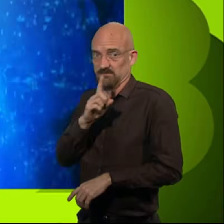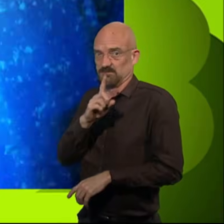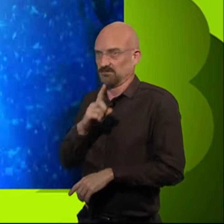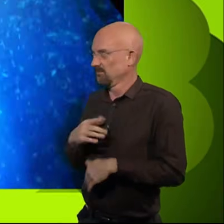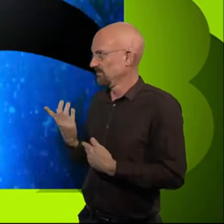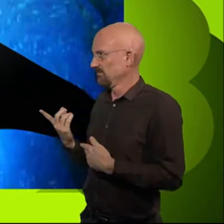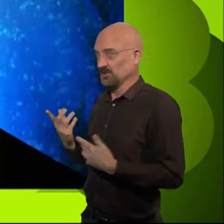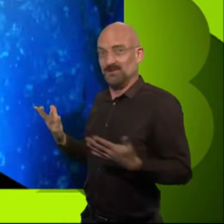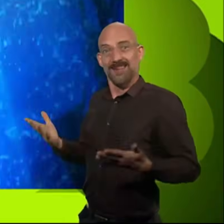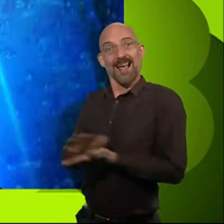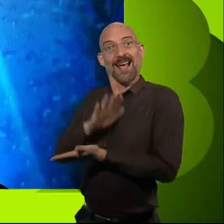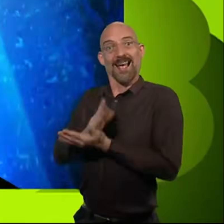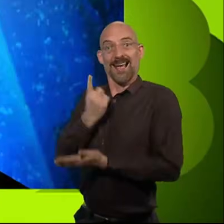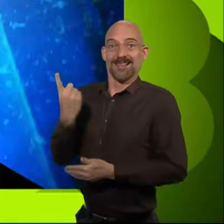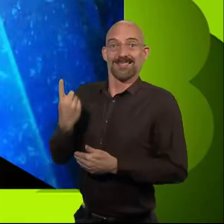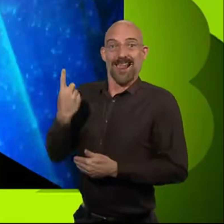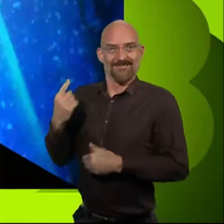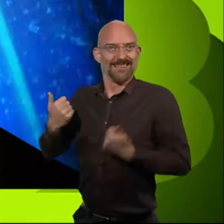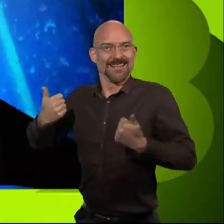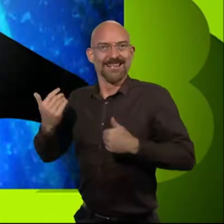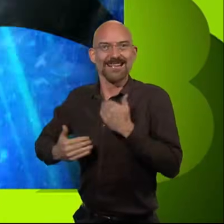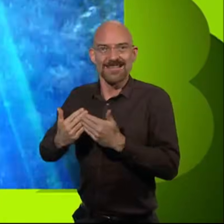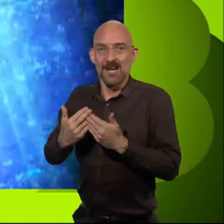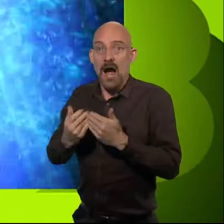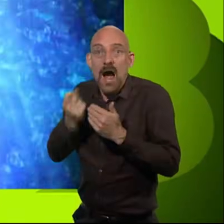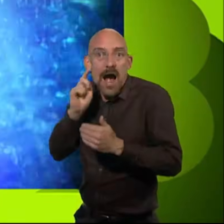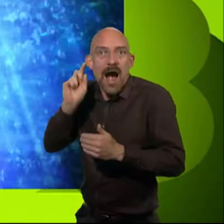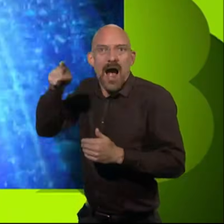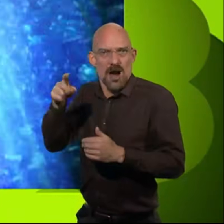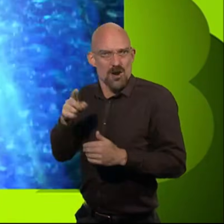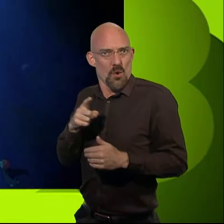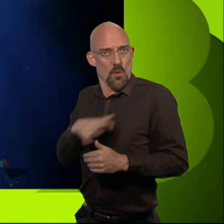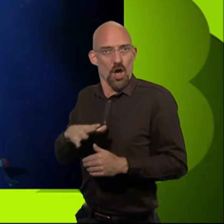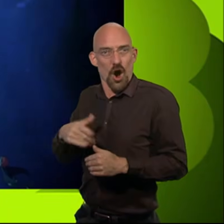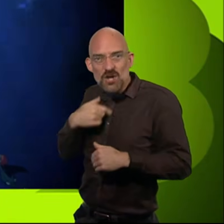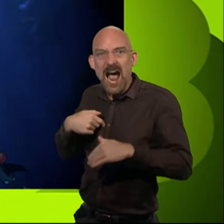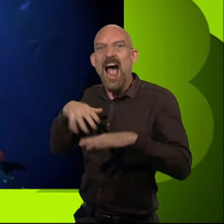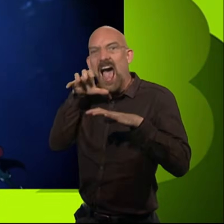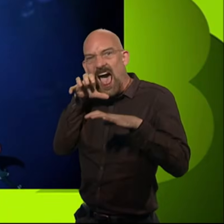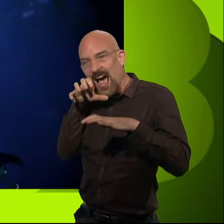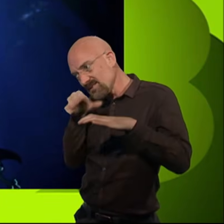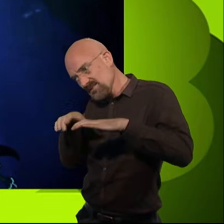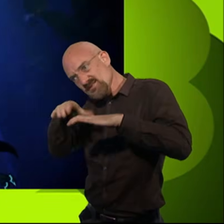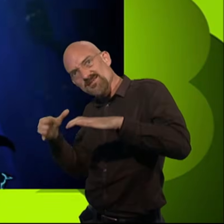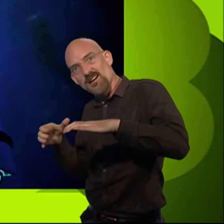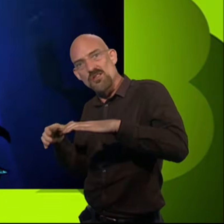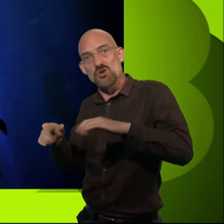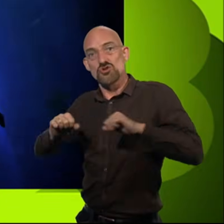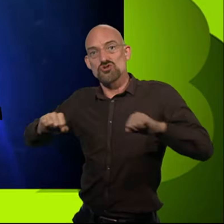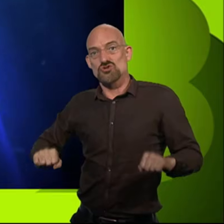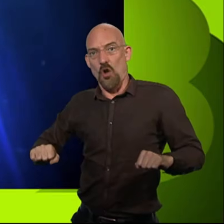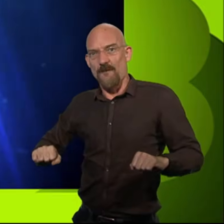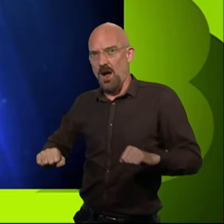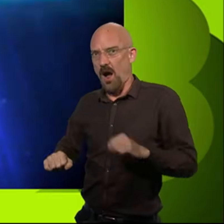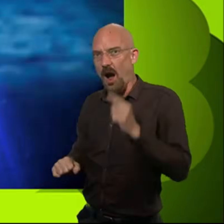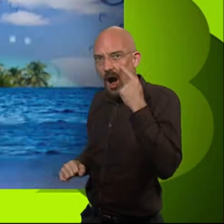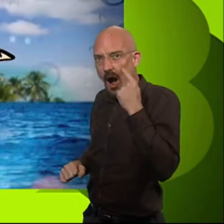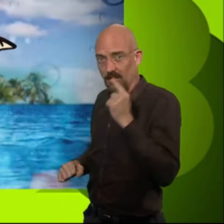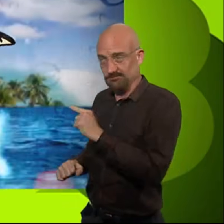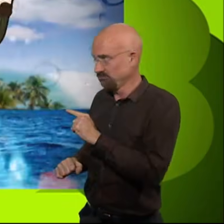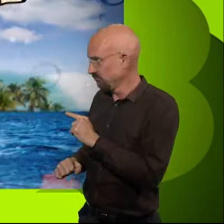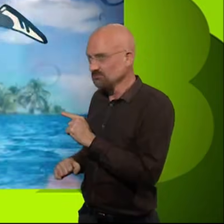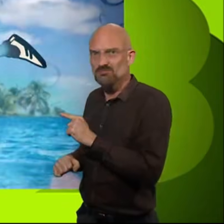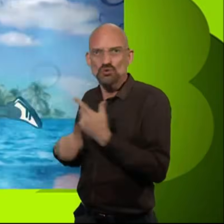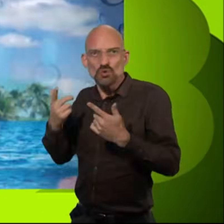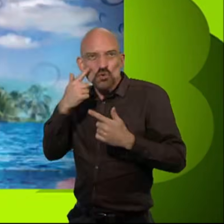herself. Oh, right. Suddenly, she had an idea. Would her mouth fit around the edge of the sofa? There was only one way to find out. She opened her